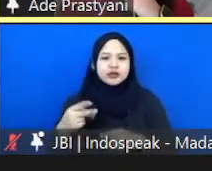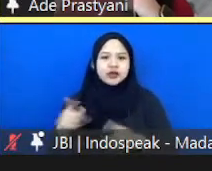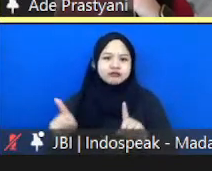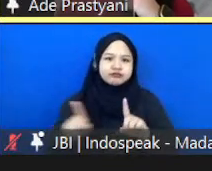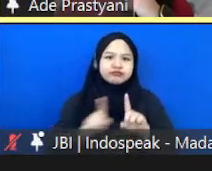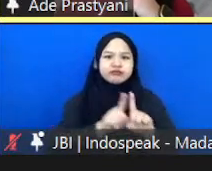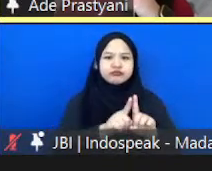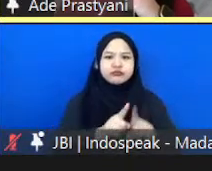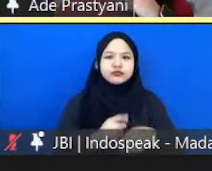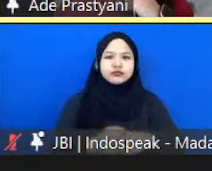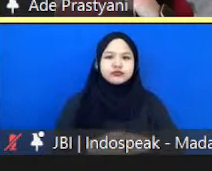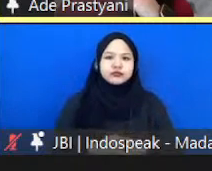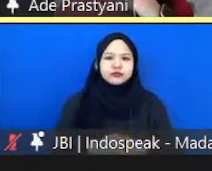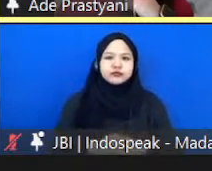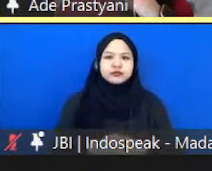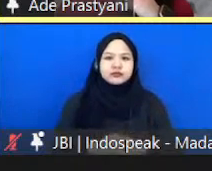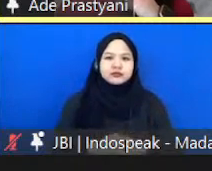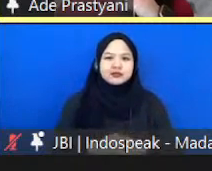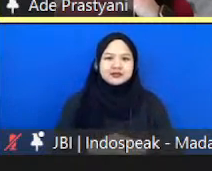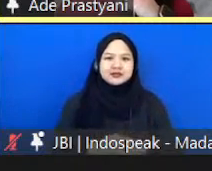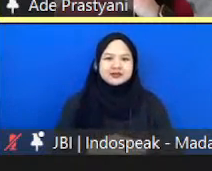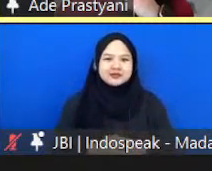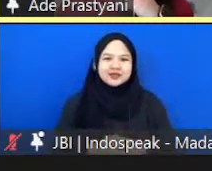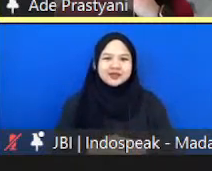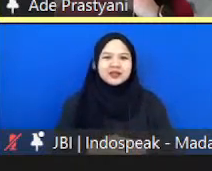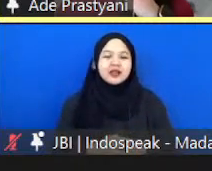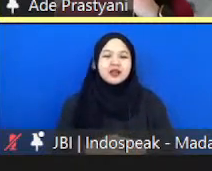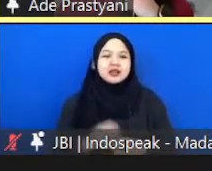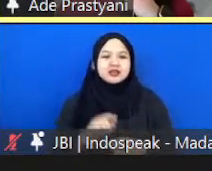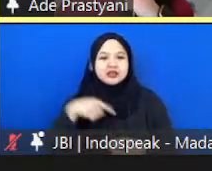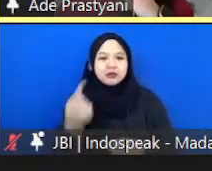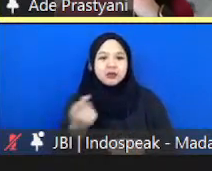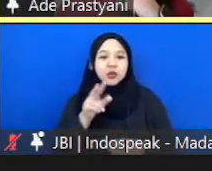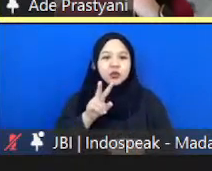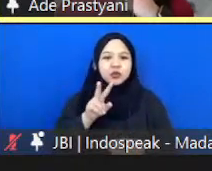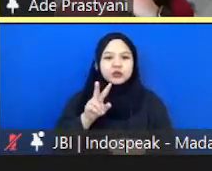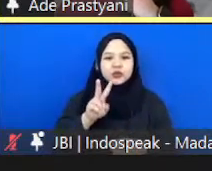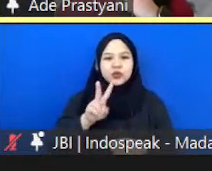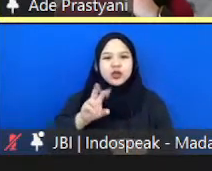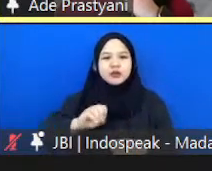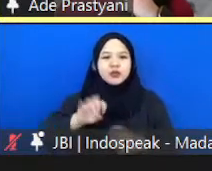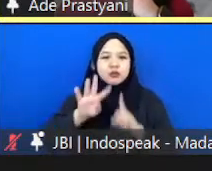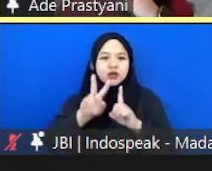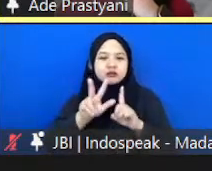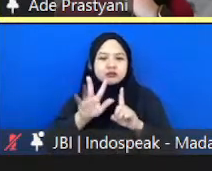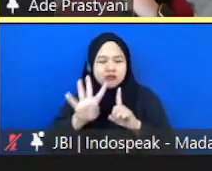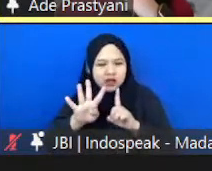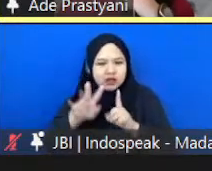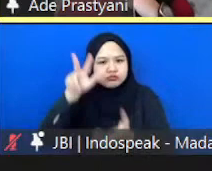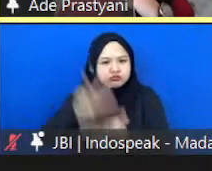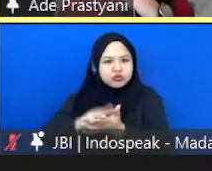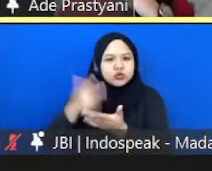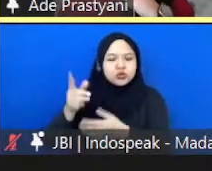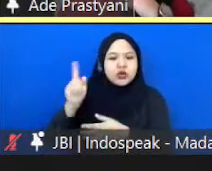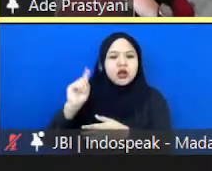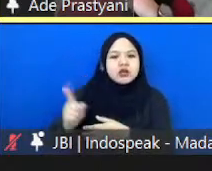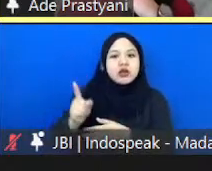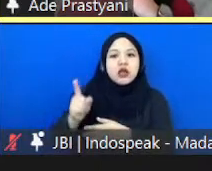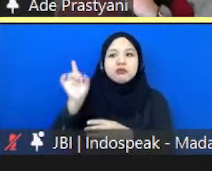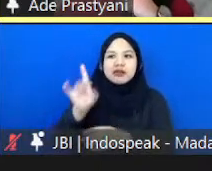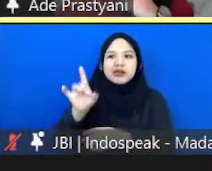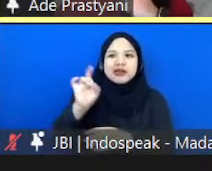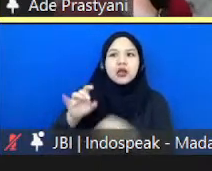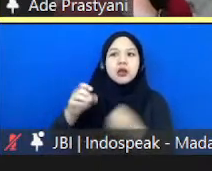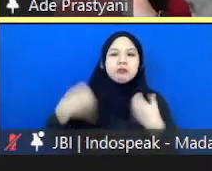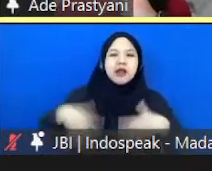movement, for a new mental health law that was ratified in 2014 that outrightly criminalizes the practice of pasung. However,